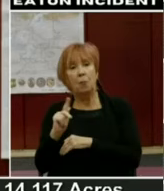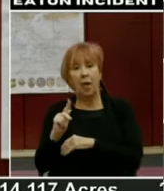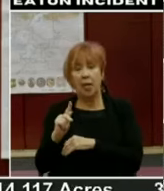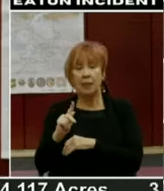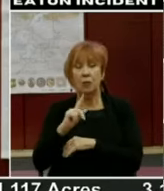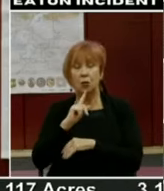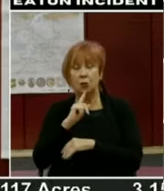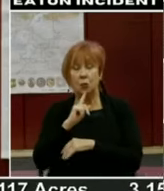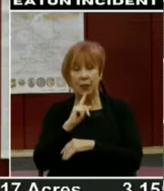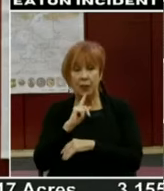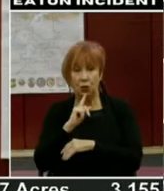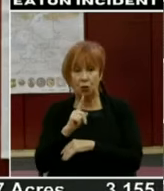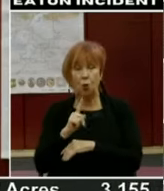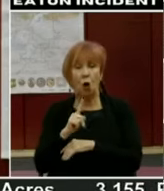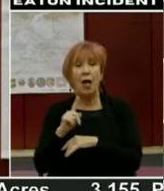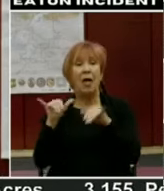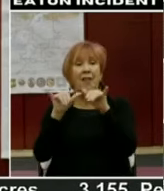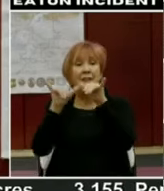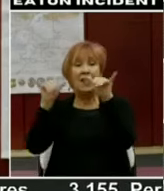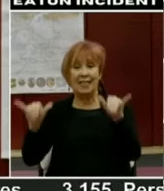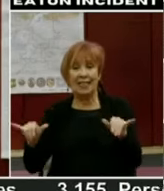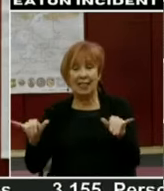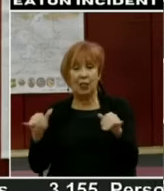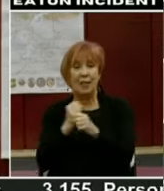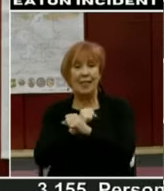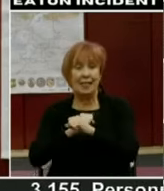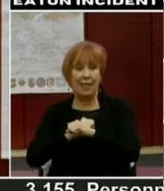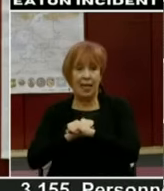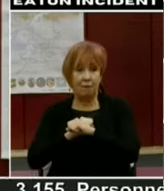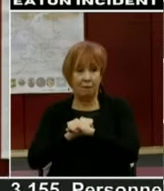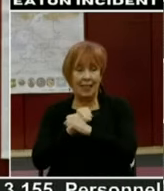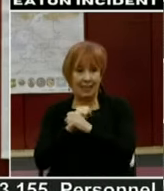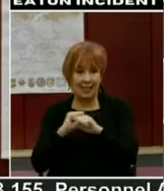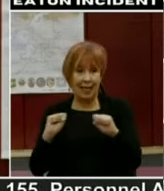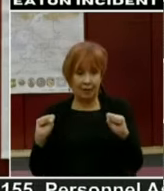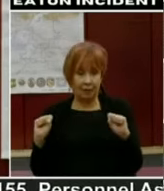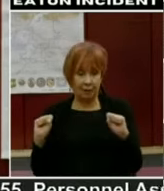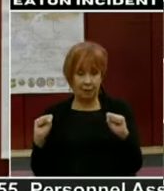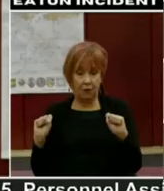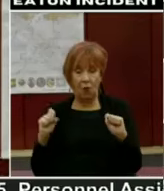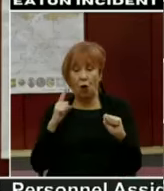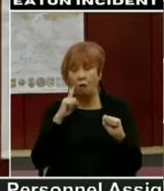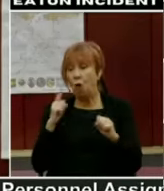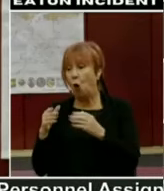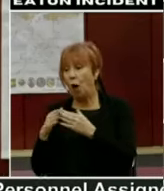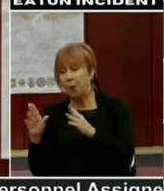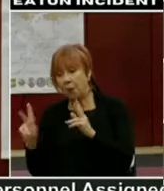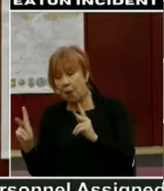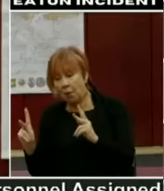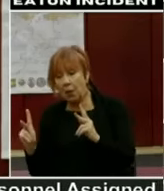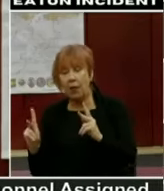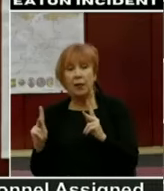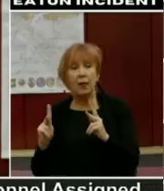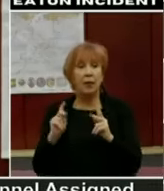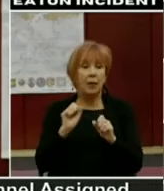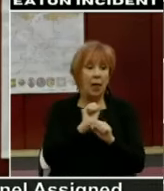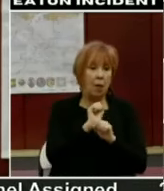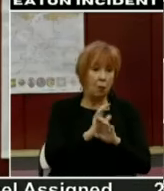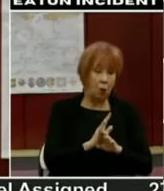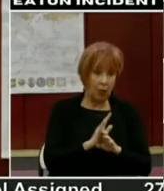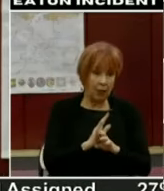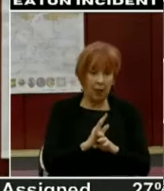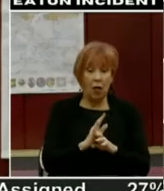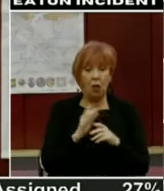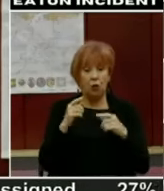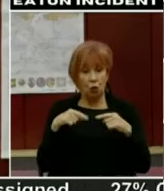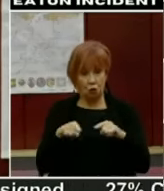make the system safe for the public, for our employees. As part of that process of making